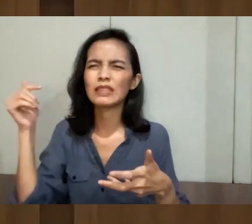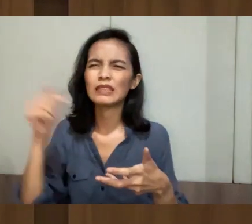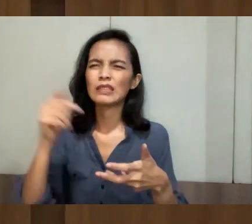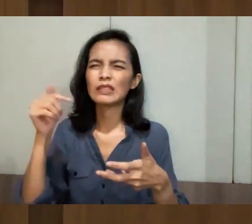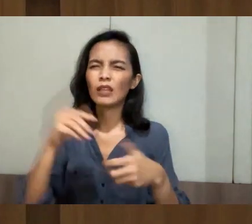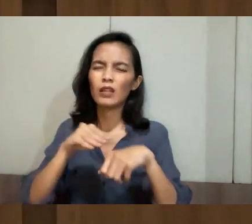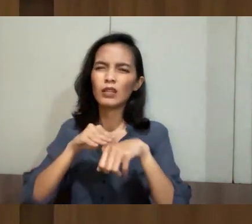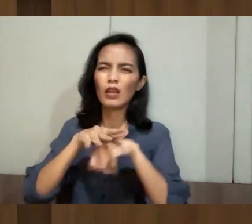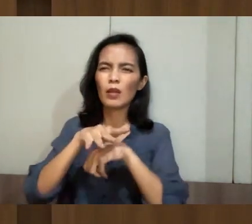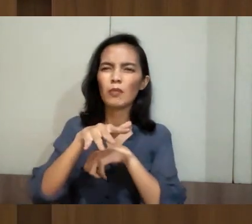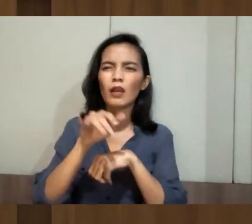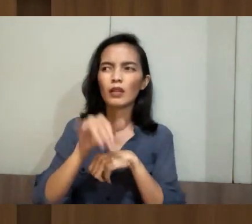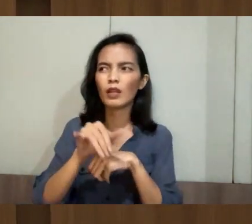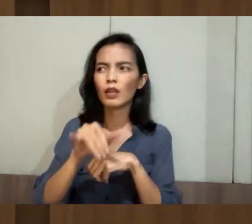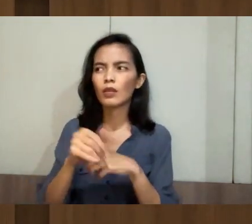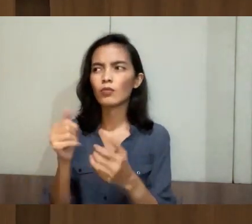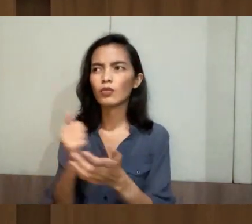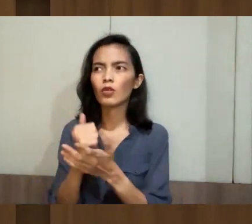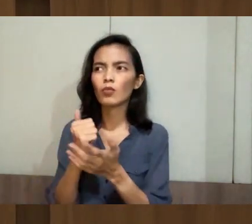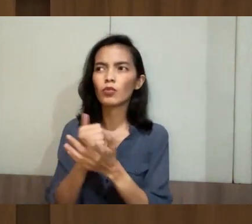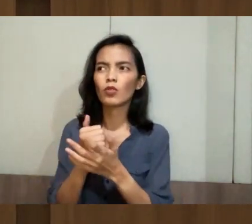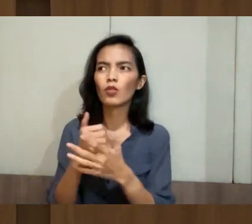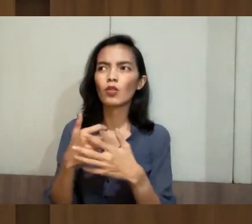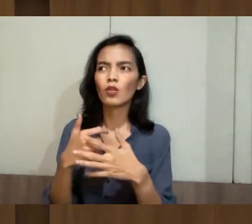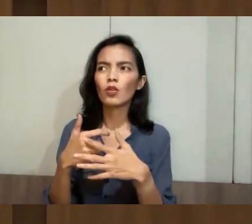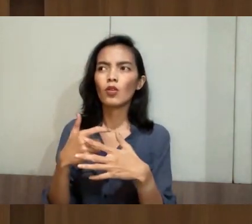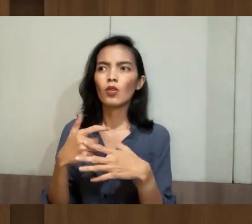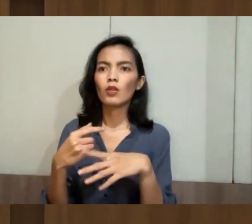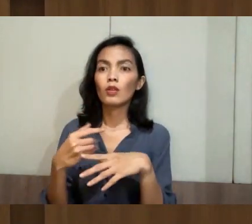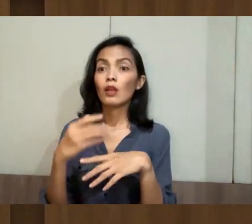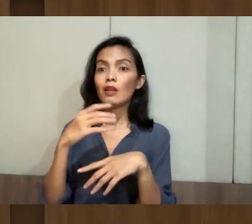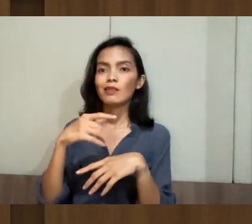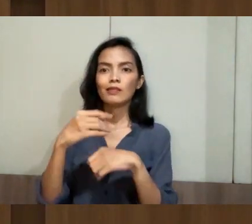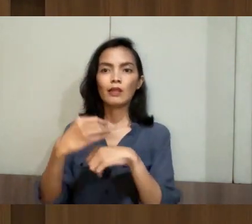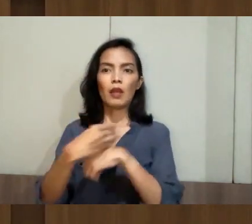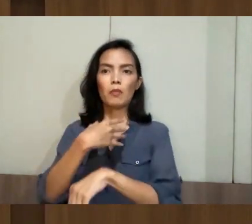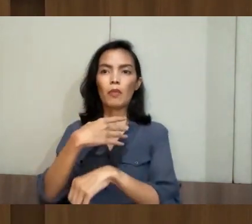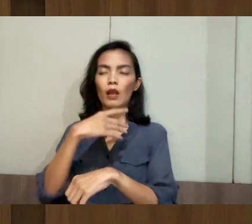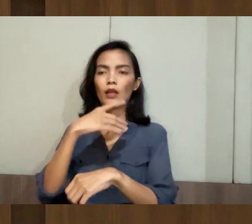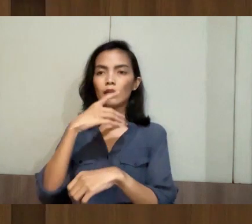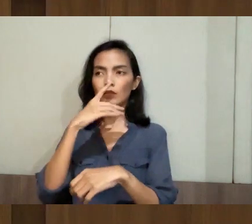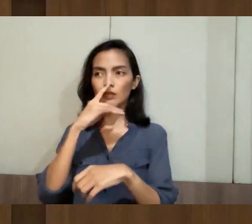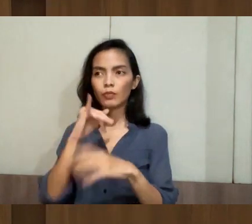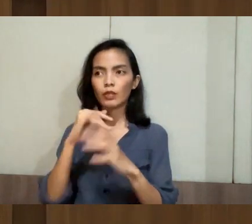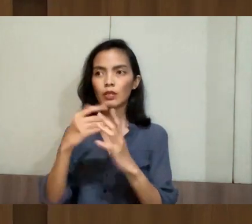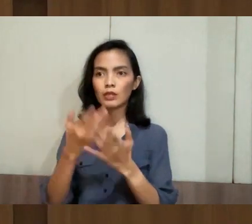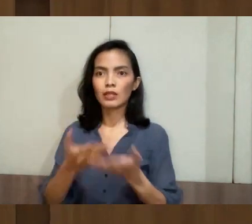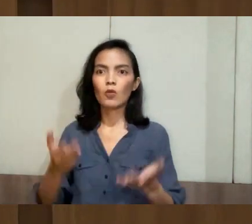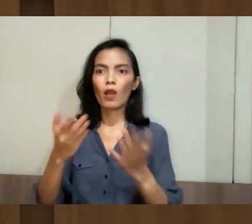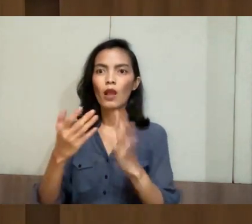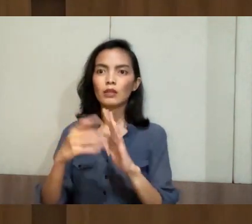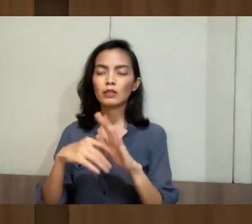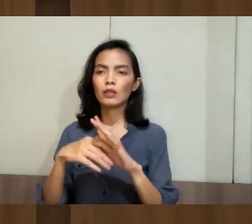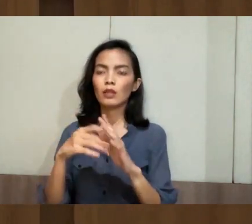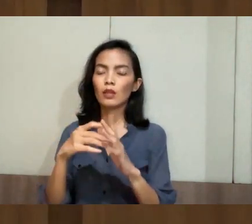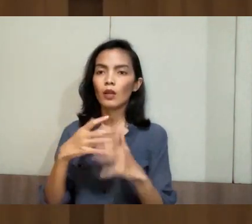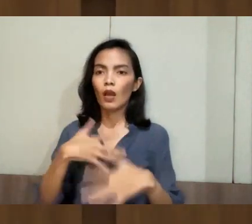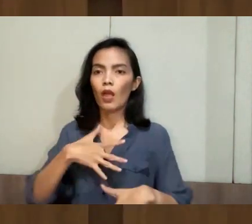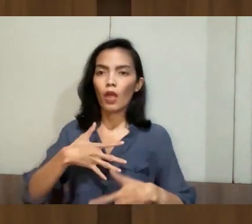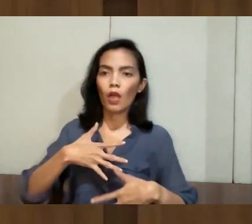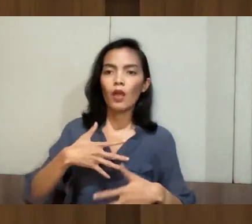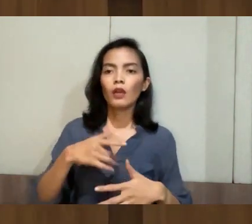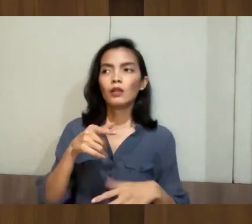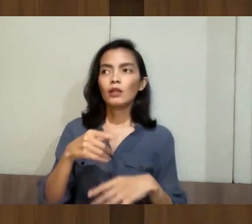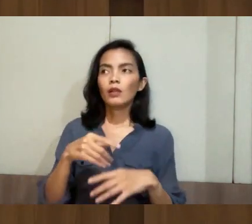recent COVID-19 global pandemic. Now, this is truly an unprecedented factor where our